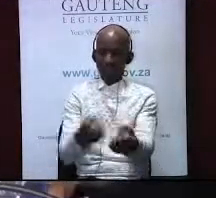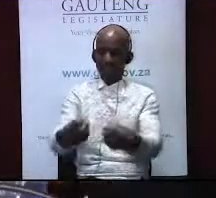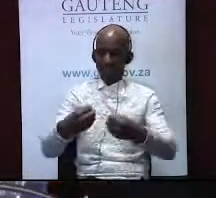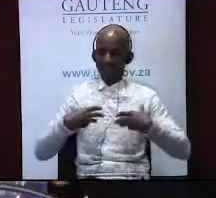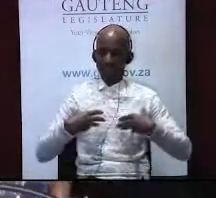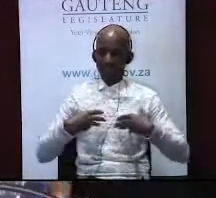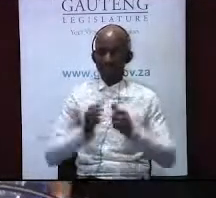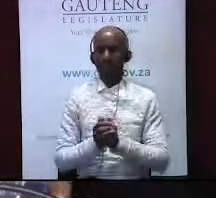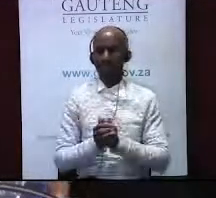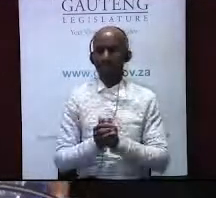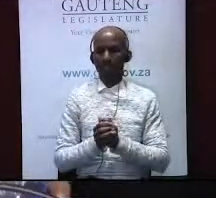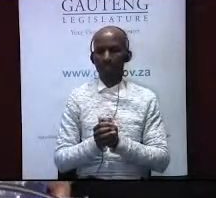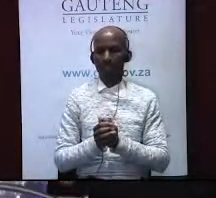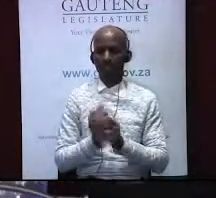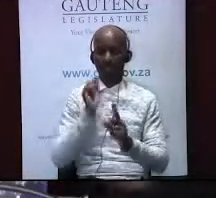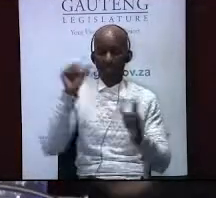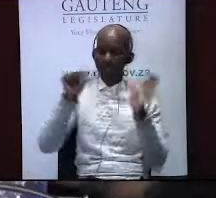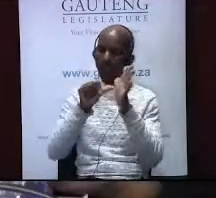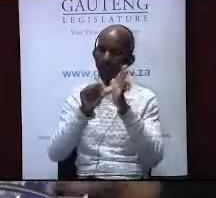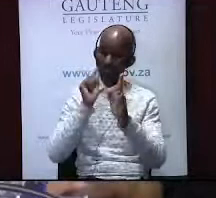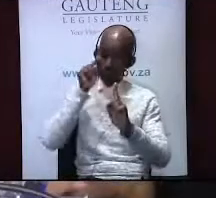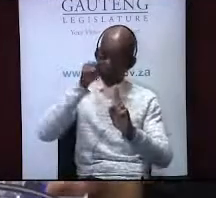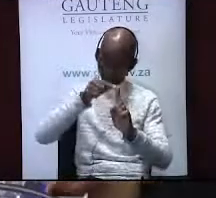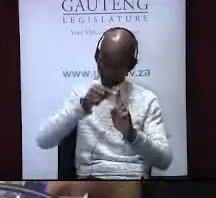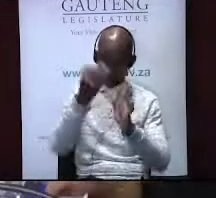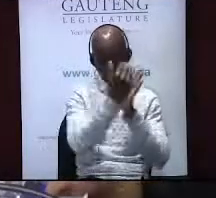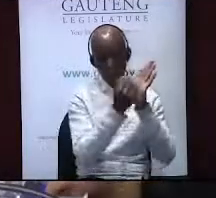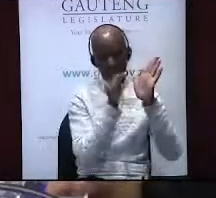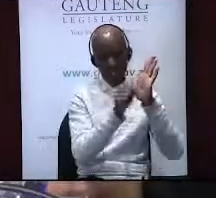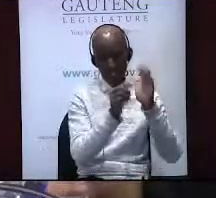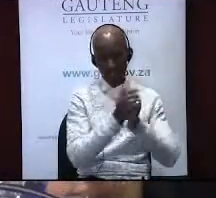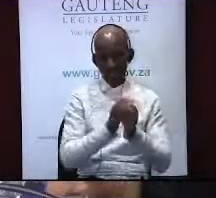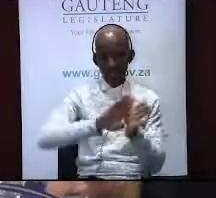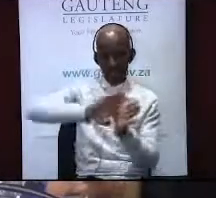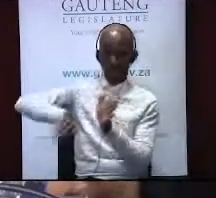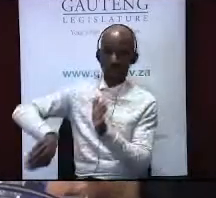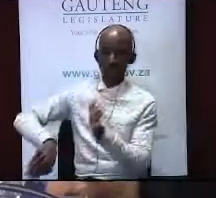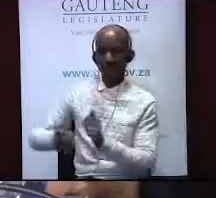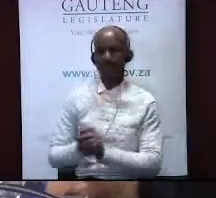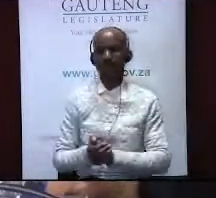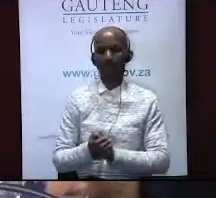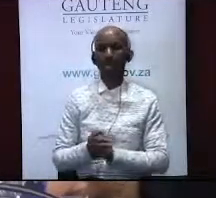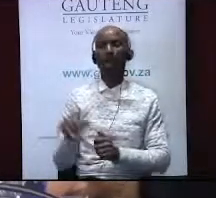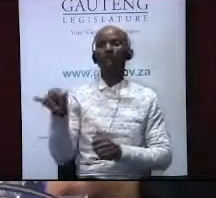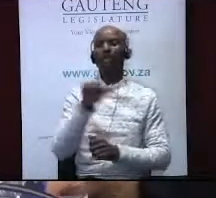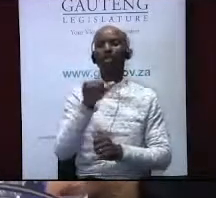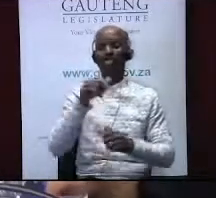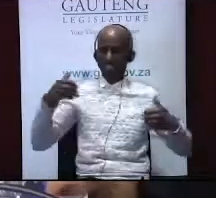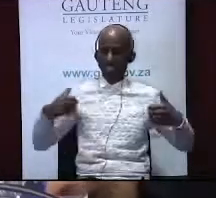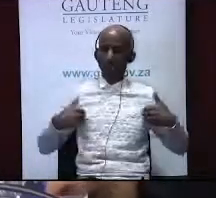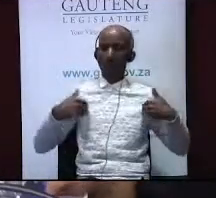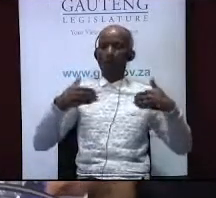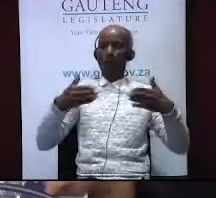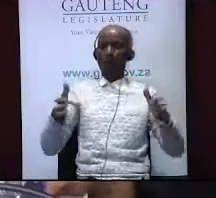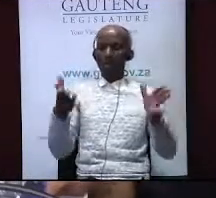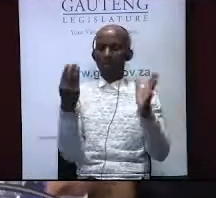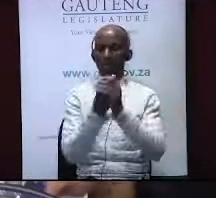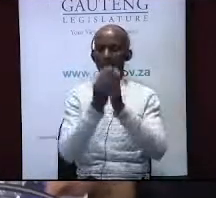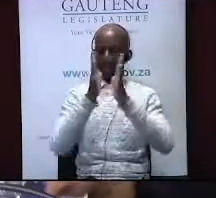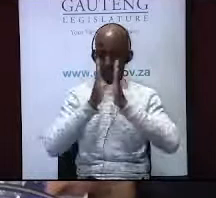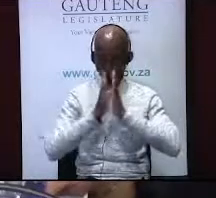A very crucial point on our program was left out, which is an opening with a